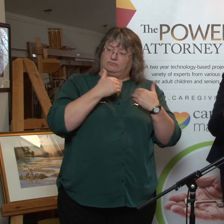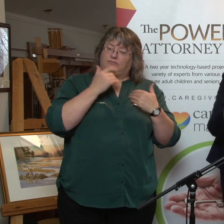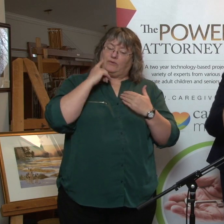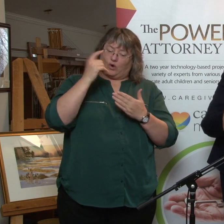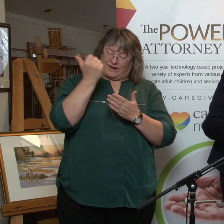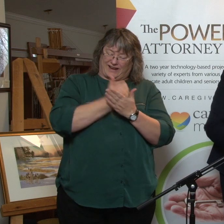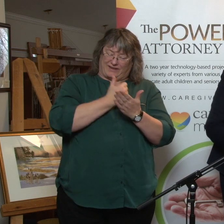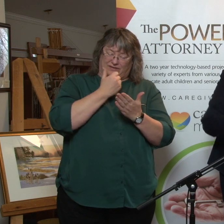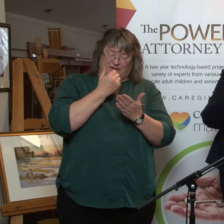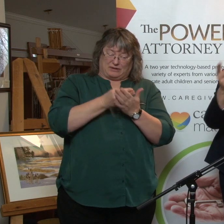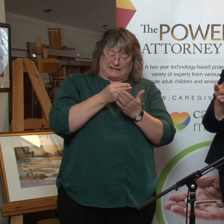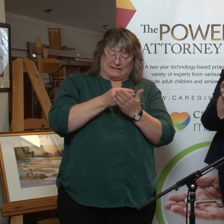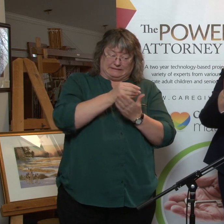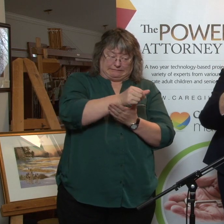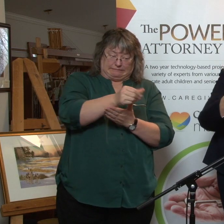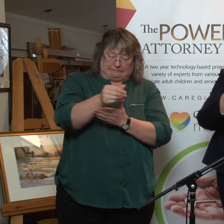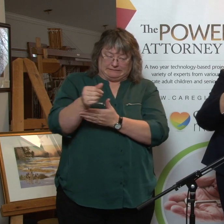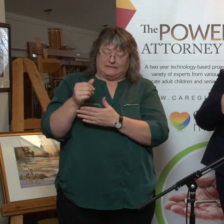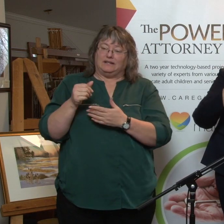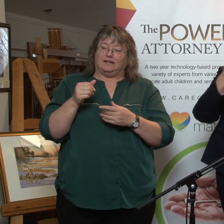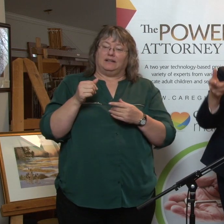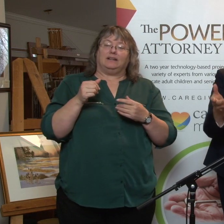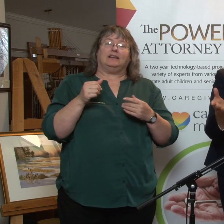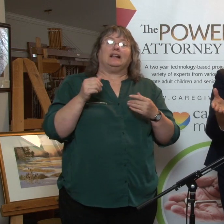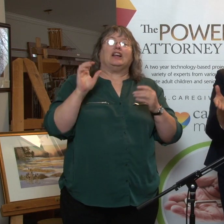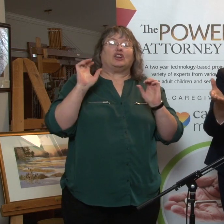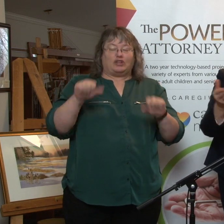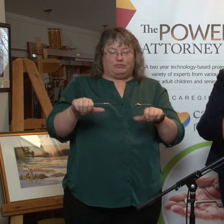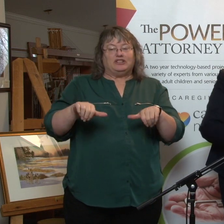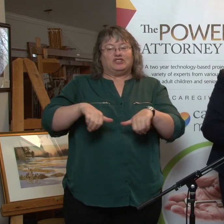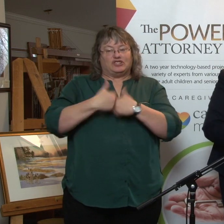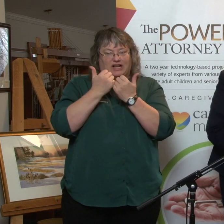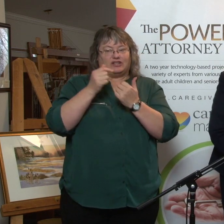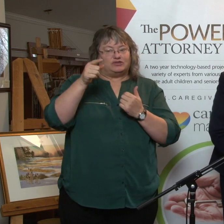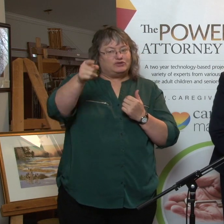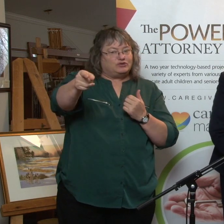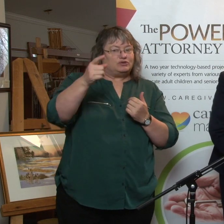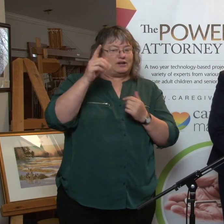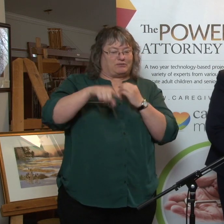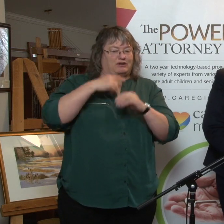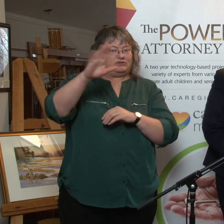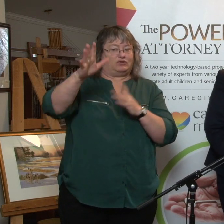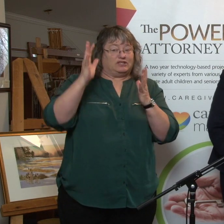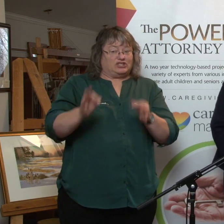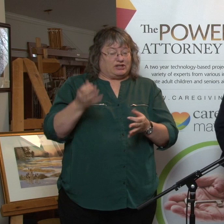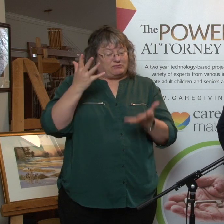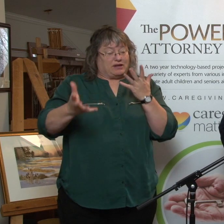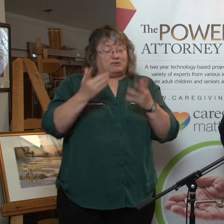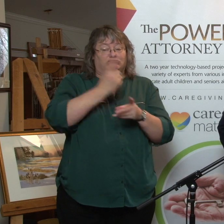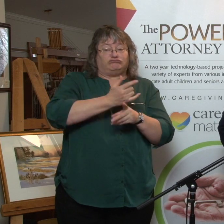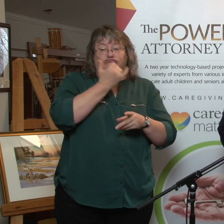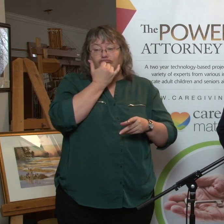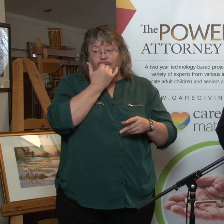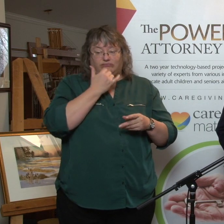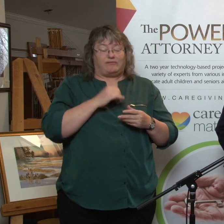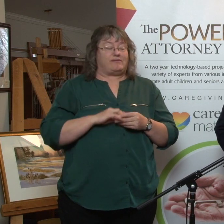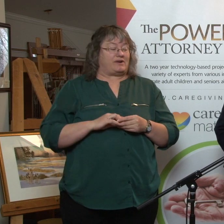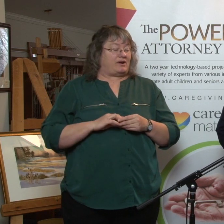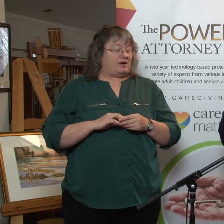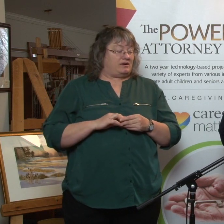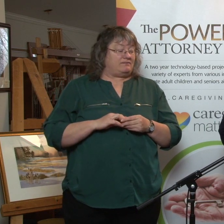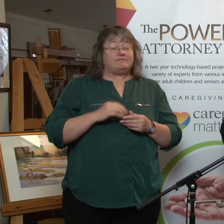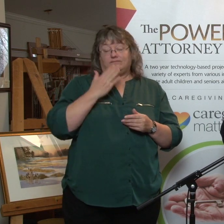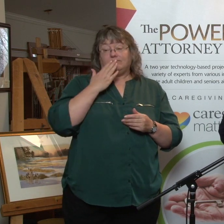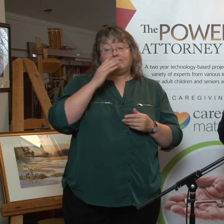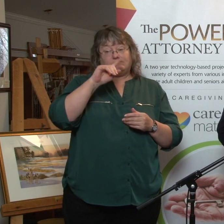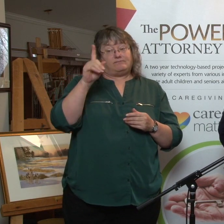cent that you do, you can be challenged about what your decisions are. So it's a very good question